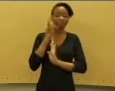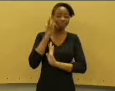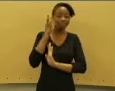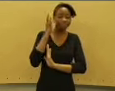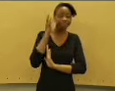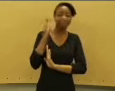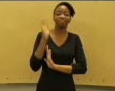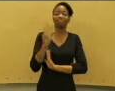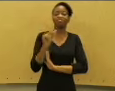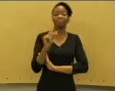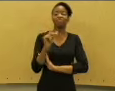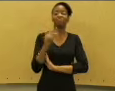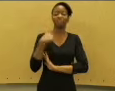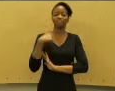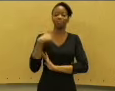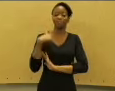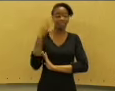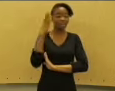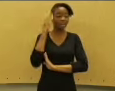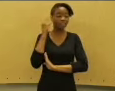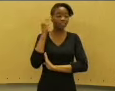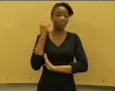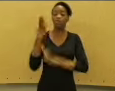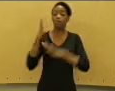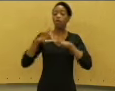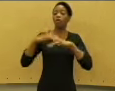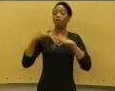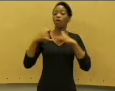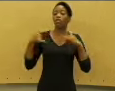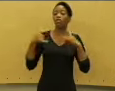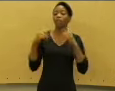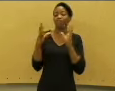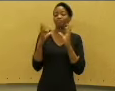experiencing as a disabled person who's online dating, is that,